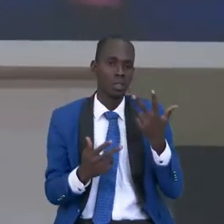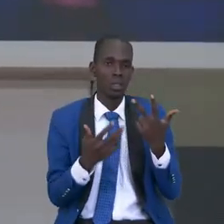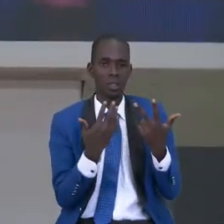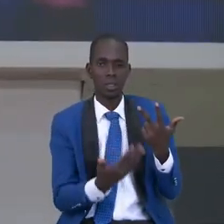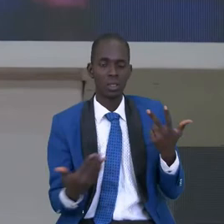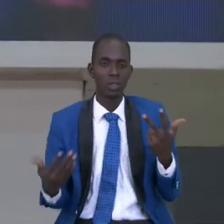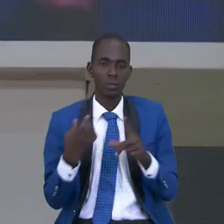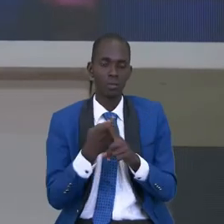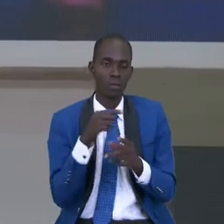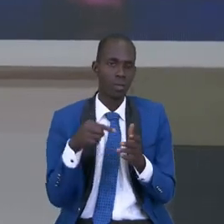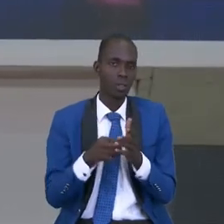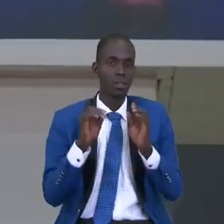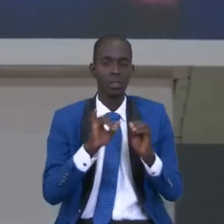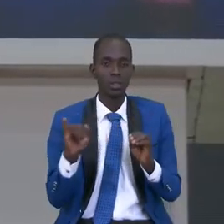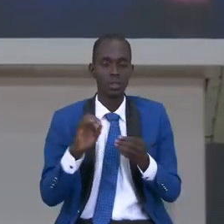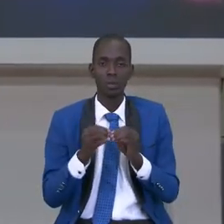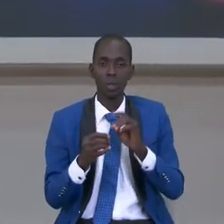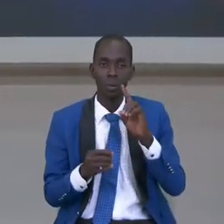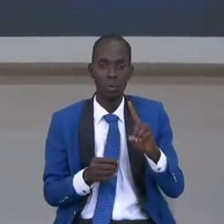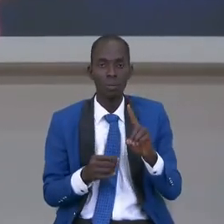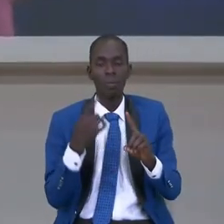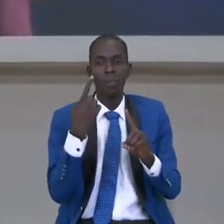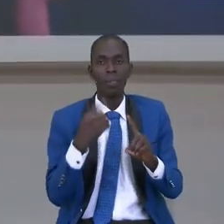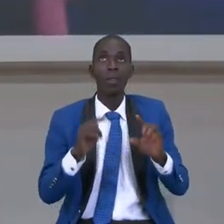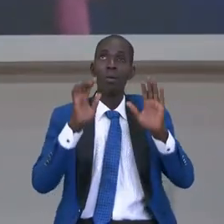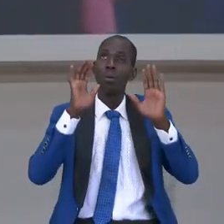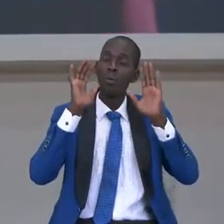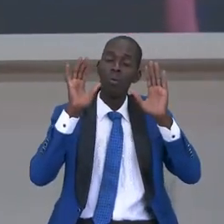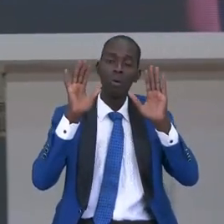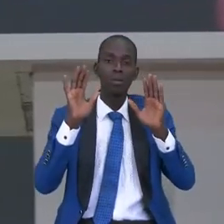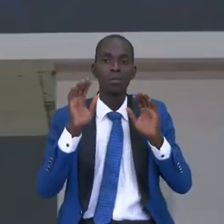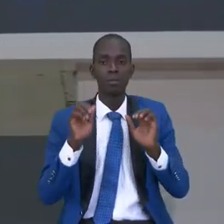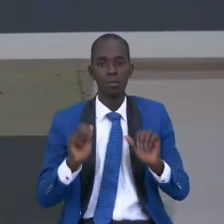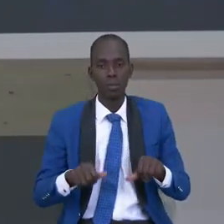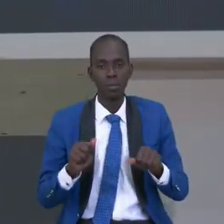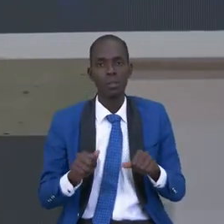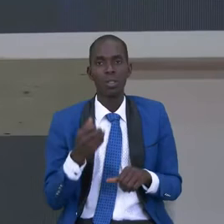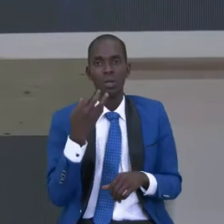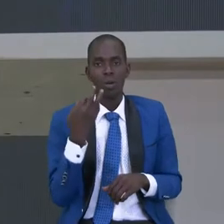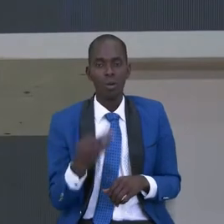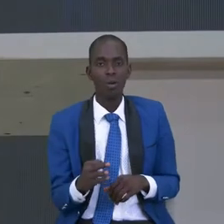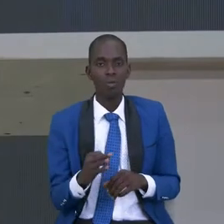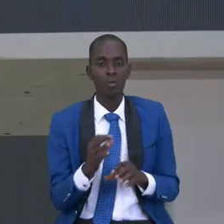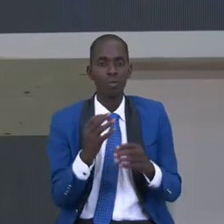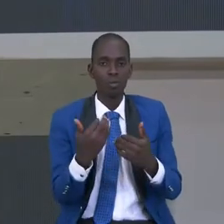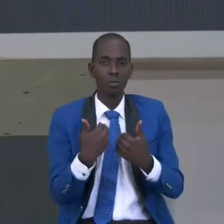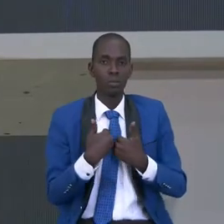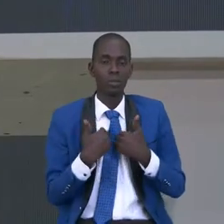this passage. Number one, the wonderful possibilities of possessors